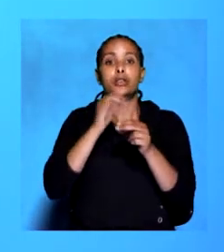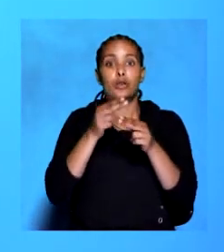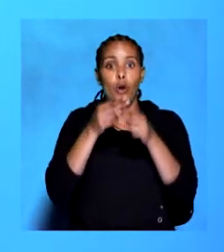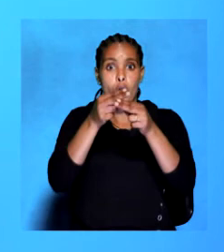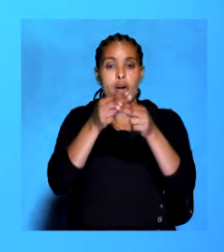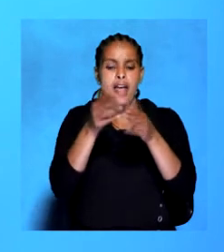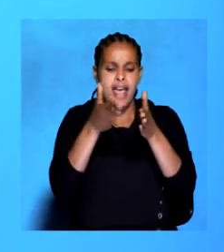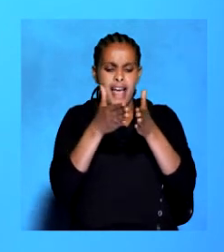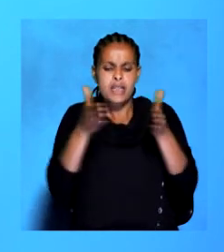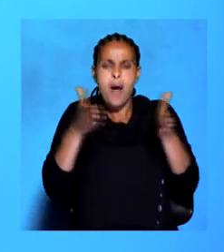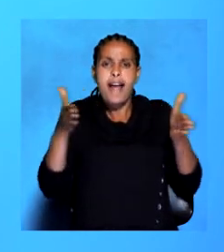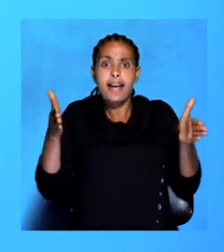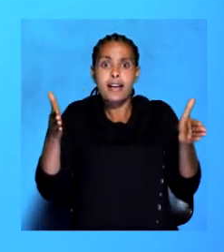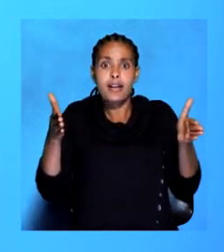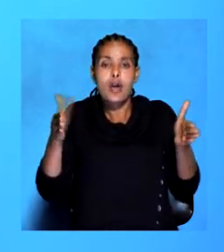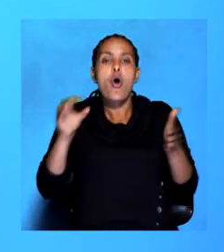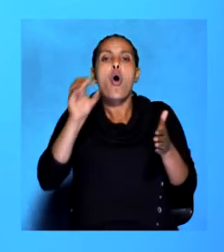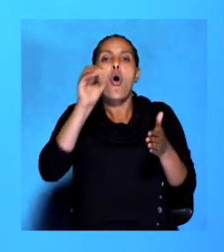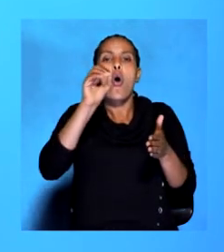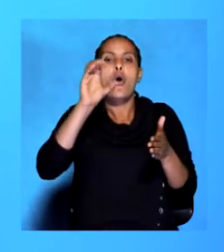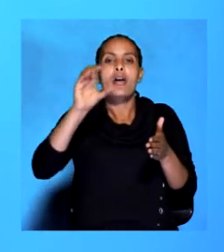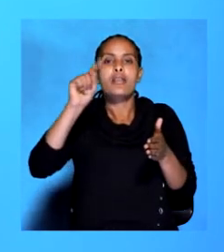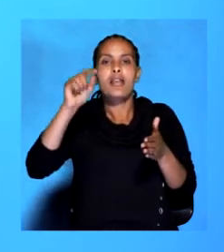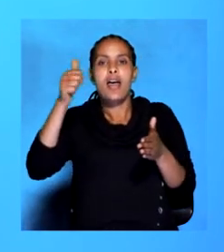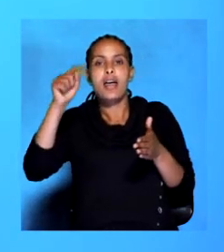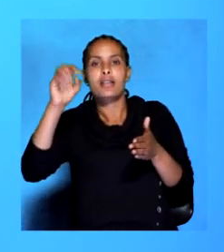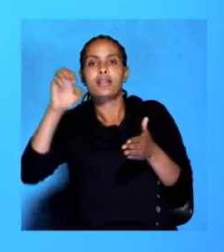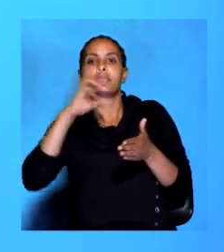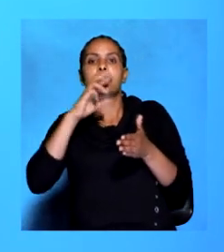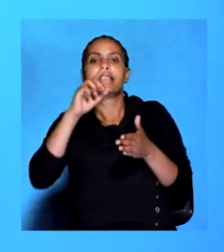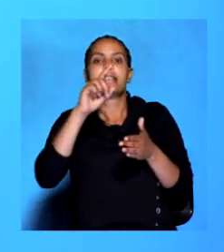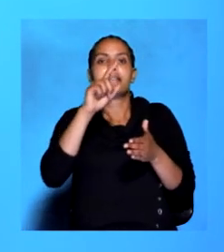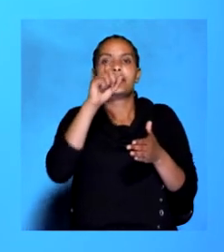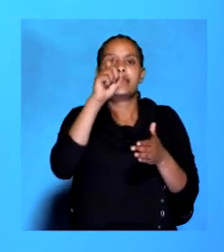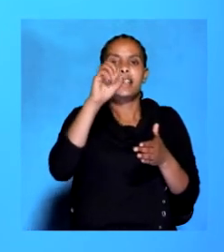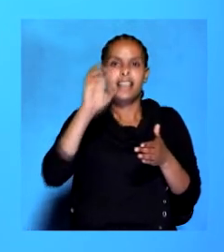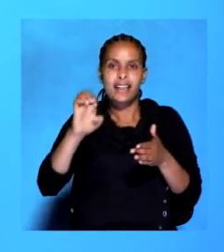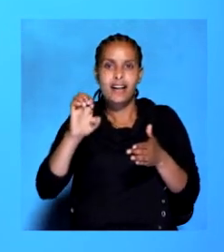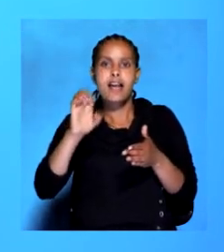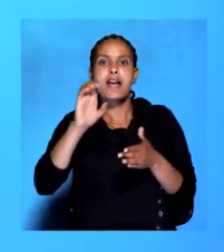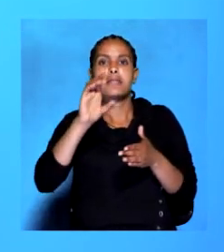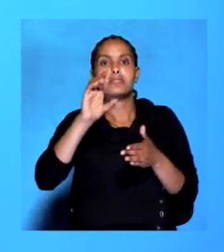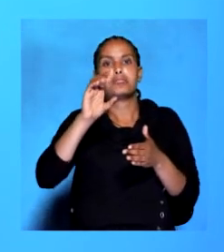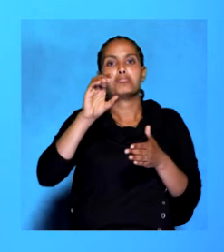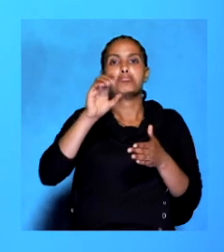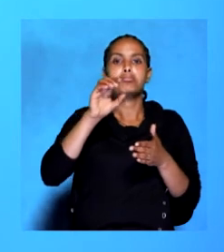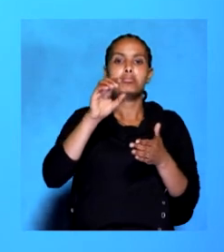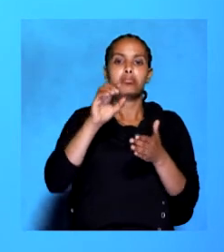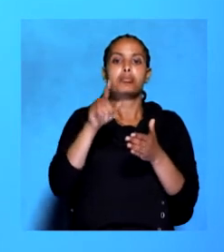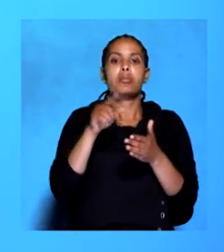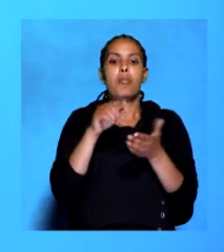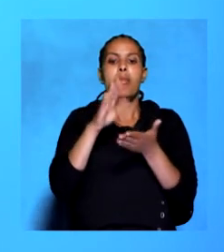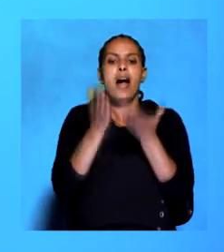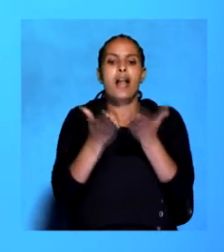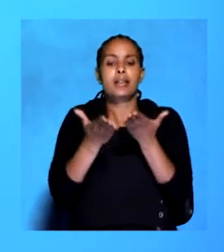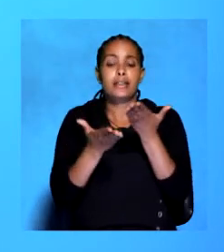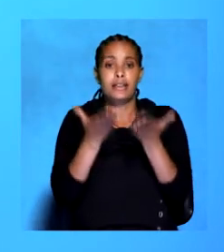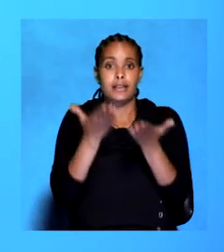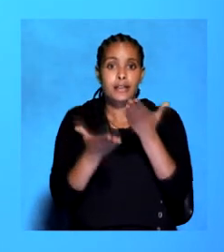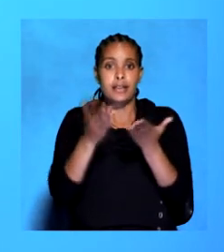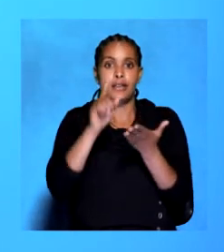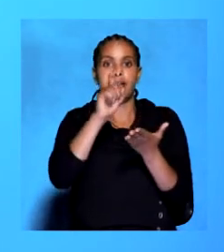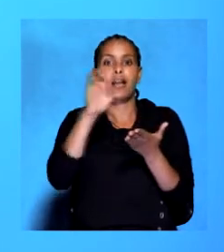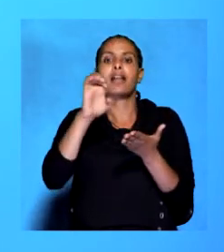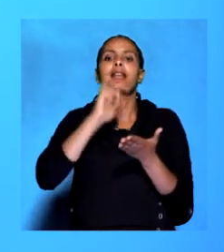as expanded octet. Xenon difluoride, the valence electron of xenon